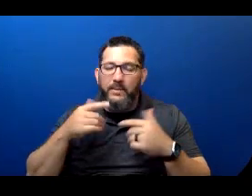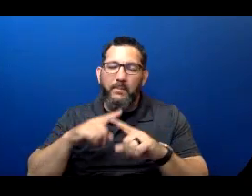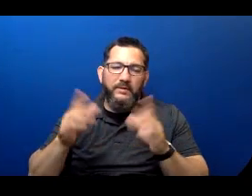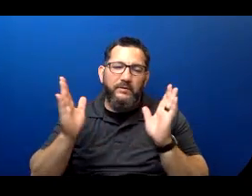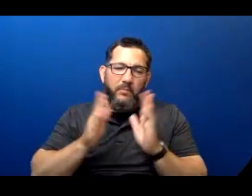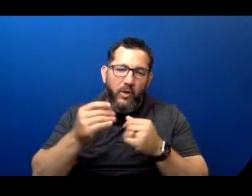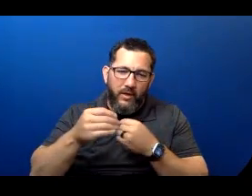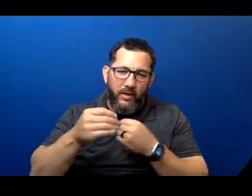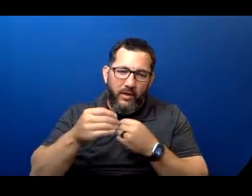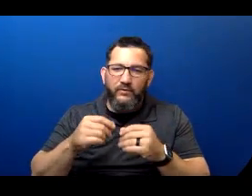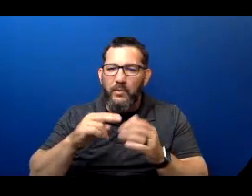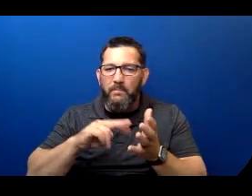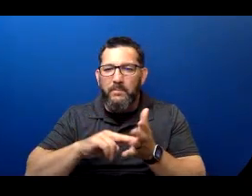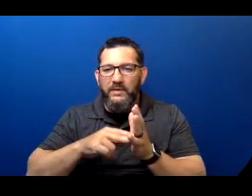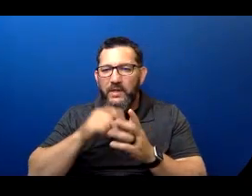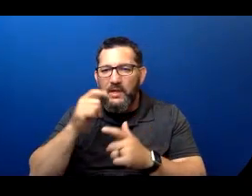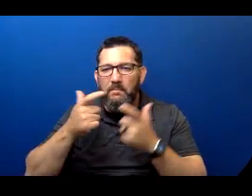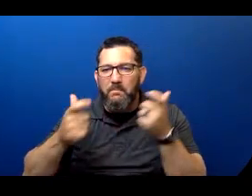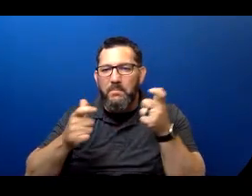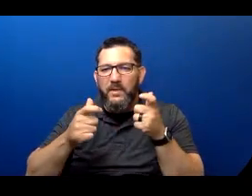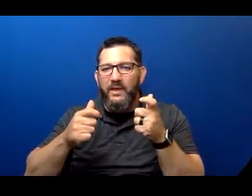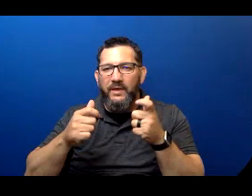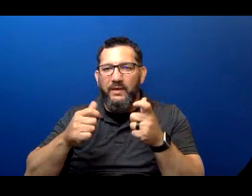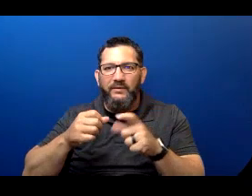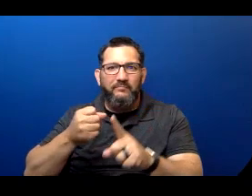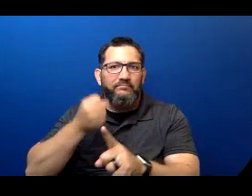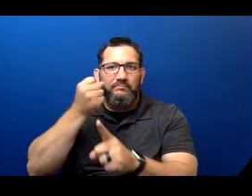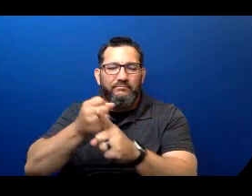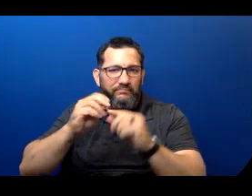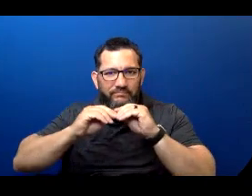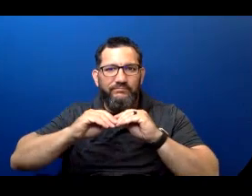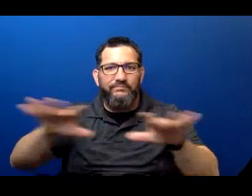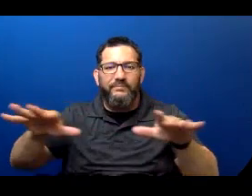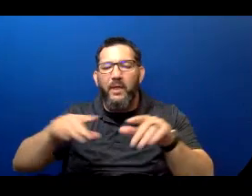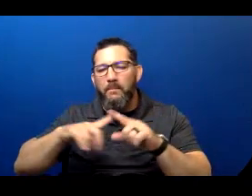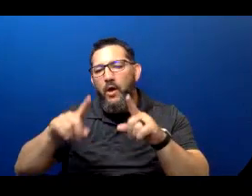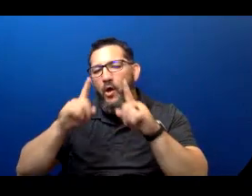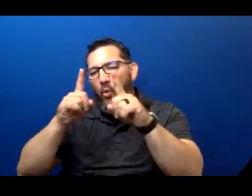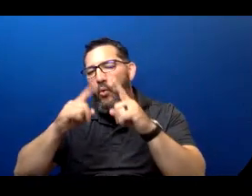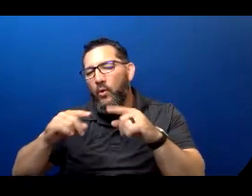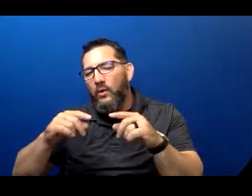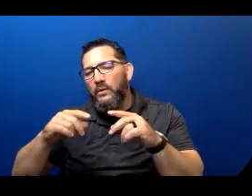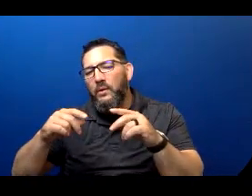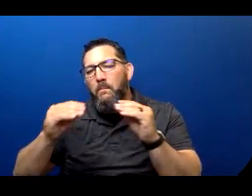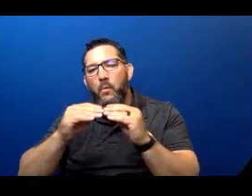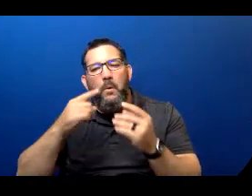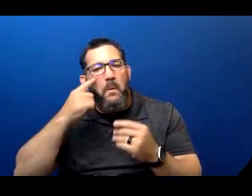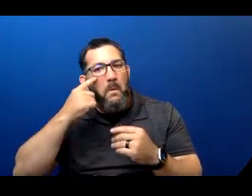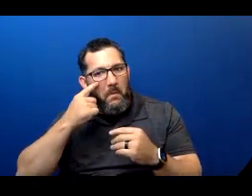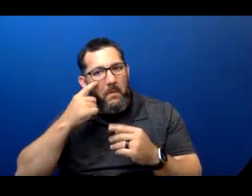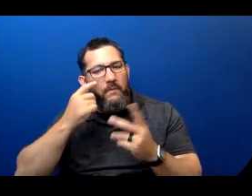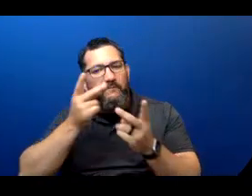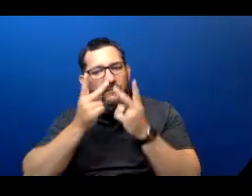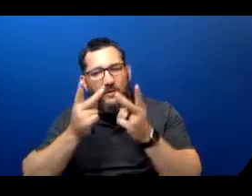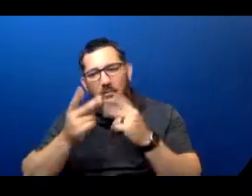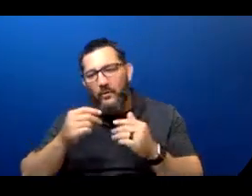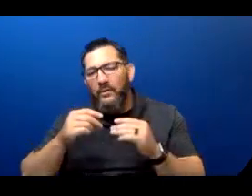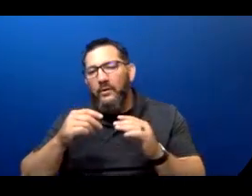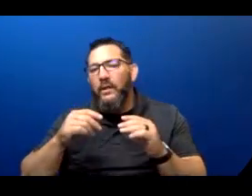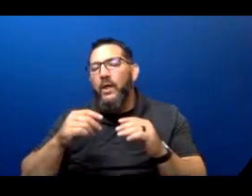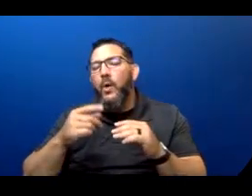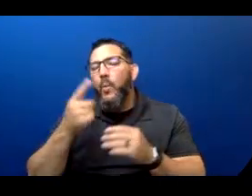but we're working to make sure where we should be visible, we are. So to that effect, one of the things we're going to start doing